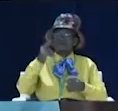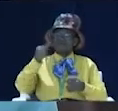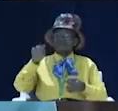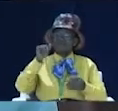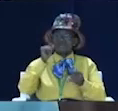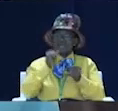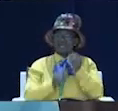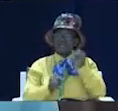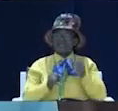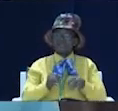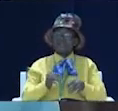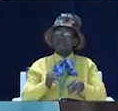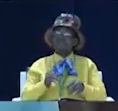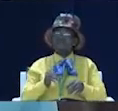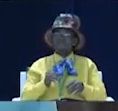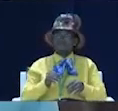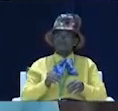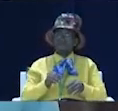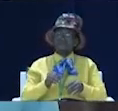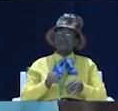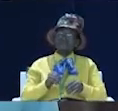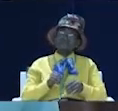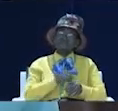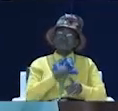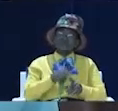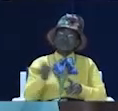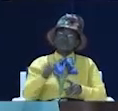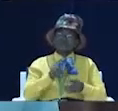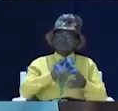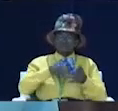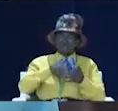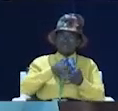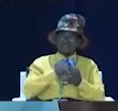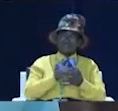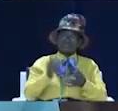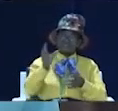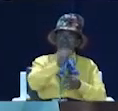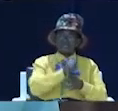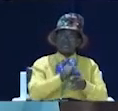Make sure you read it. Take note of certain things that will happen.